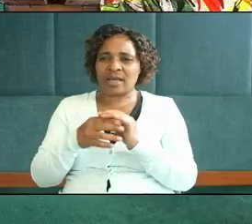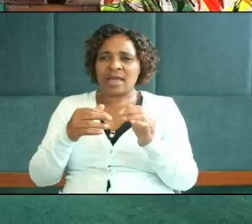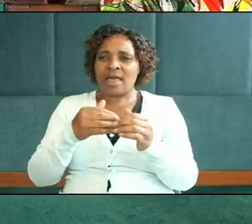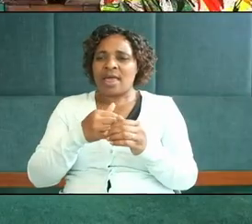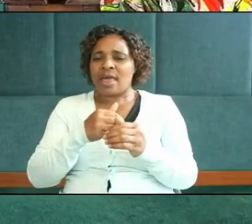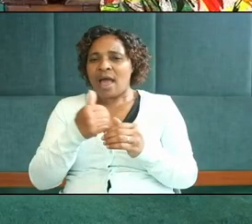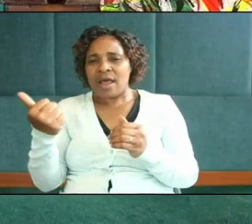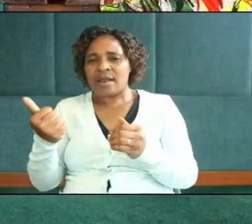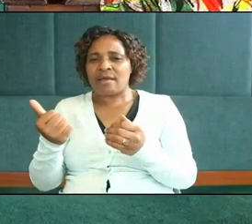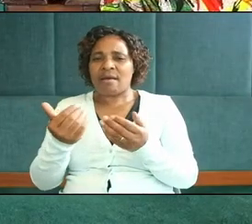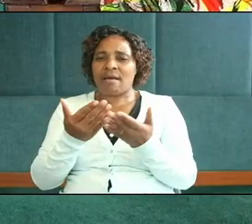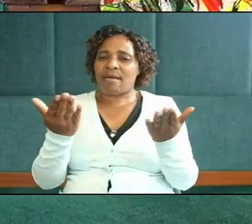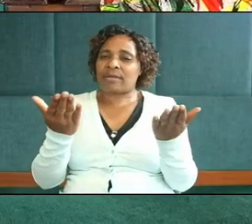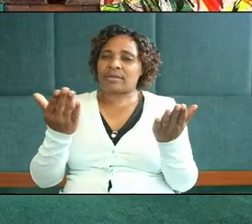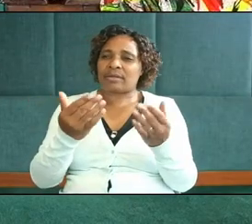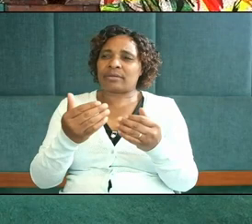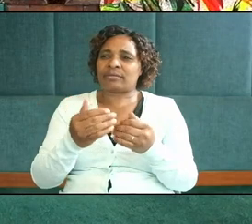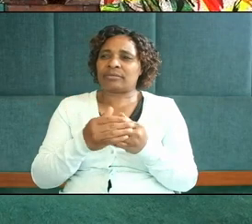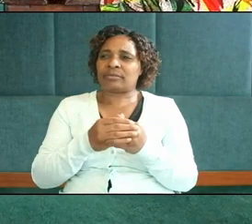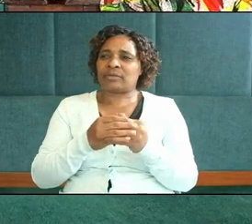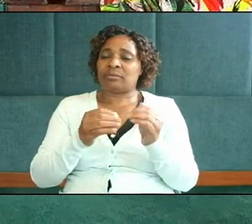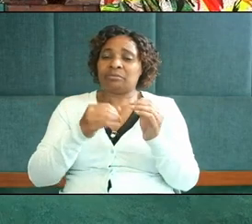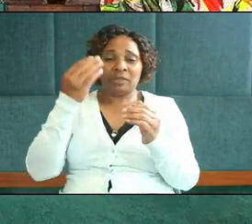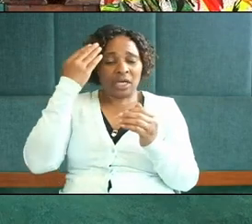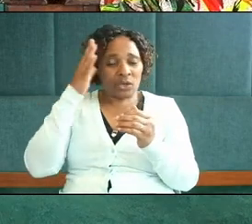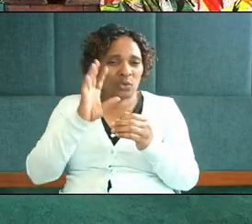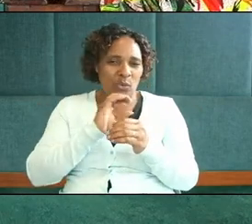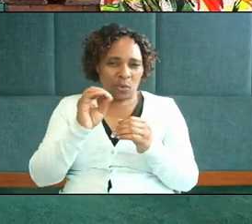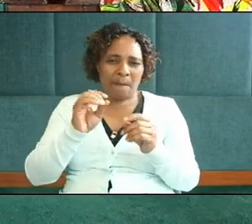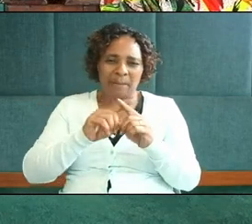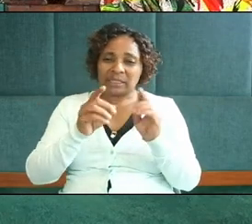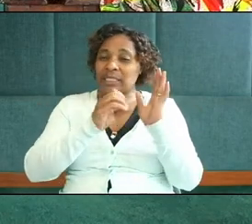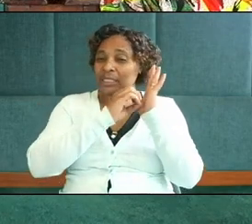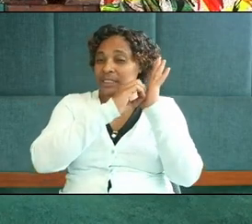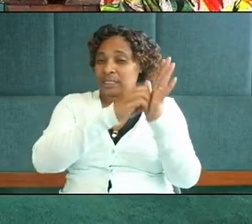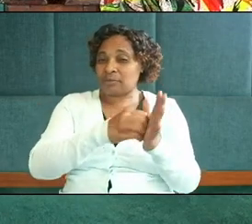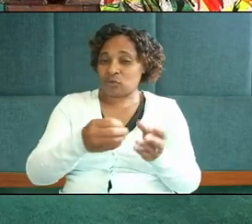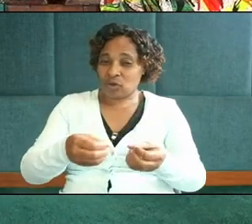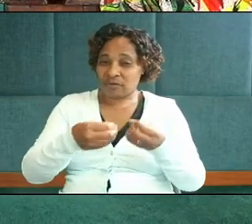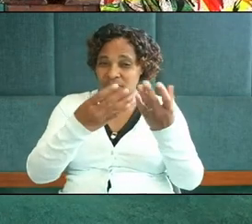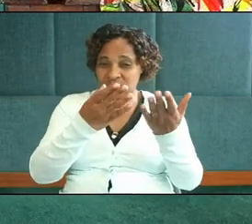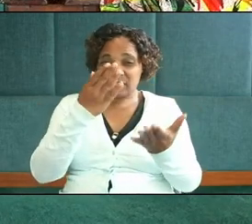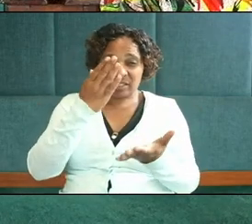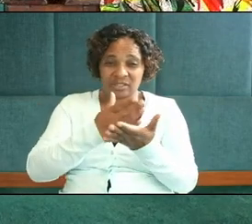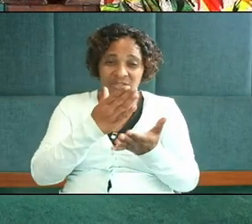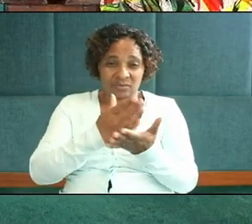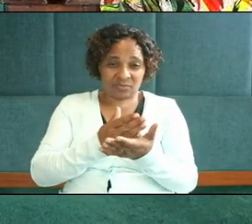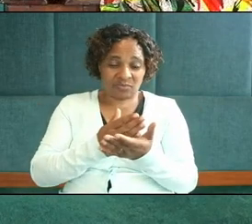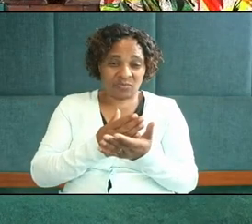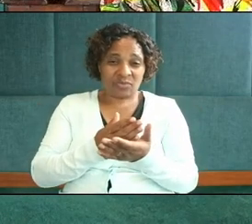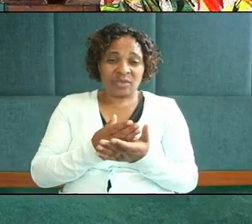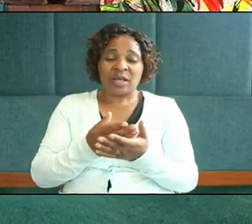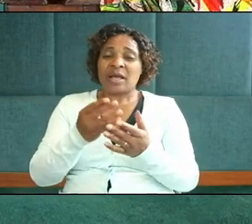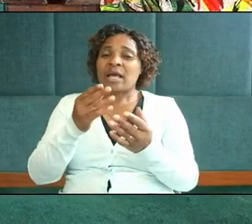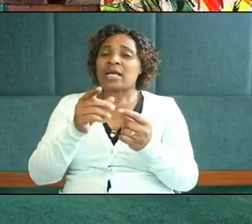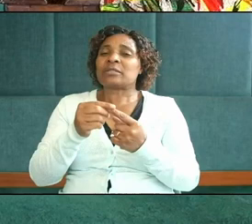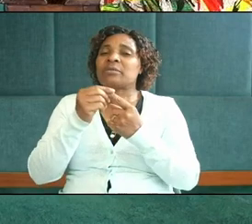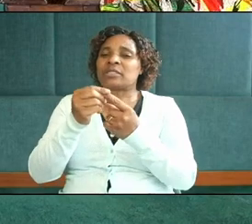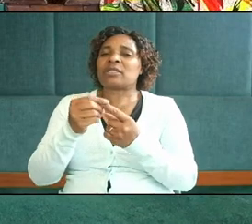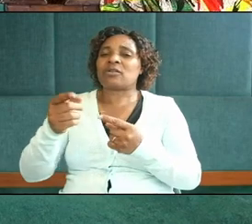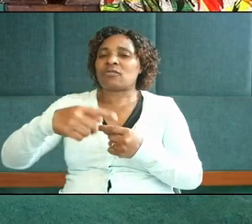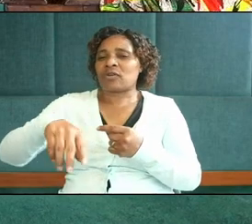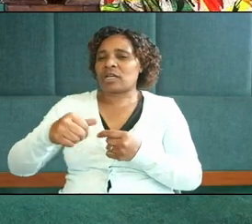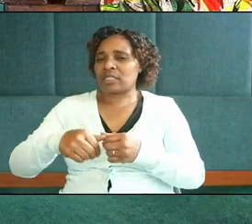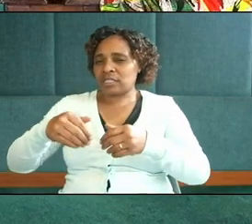other example? I don't know, but the example that you've given is really, really disturbing, especially for